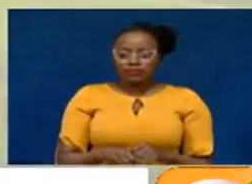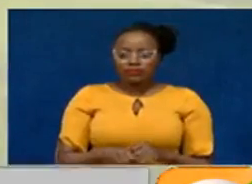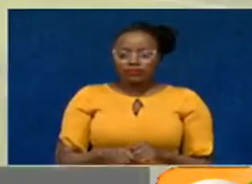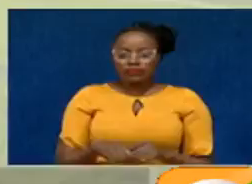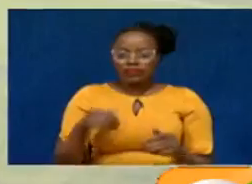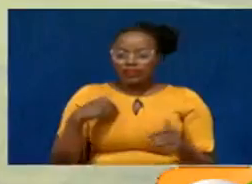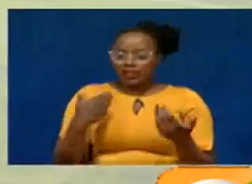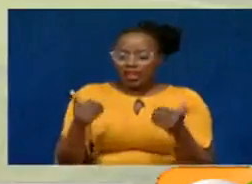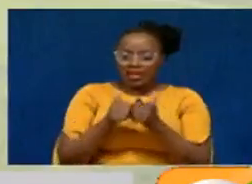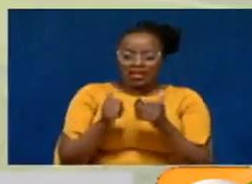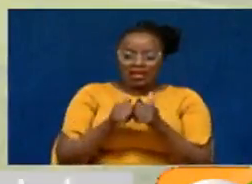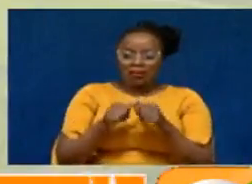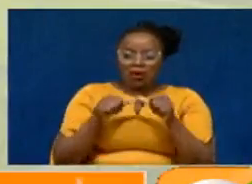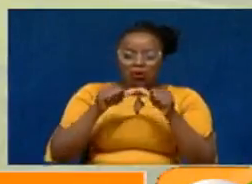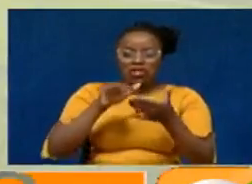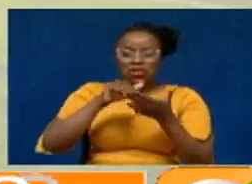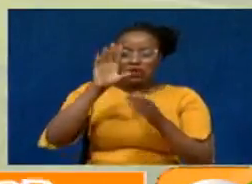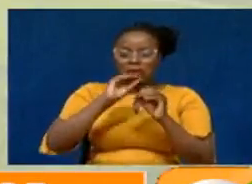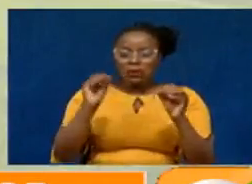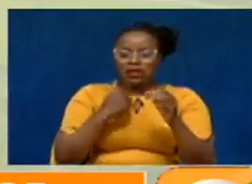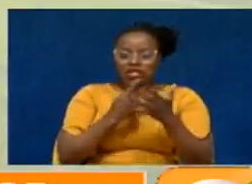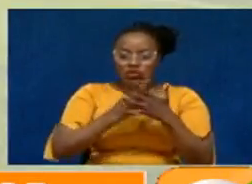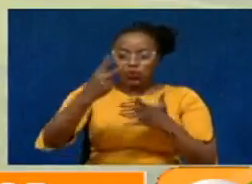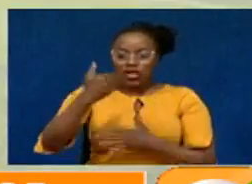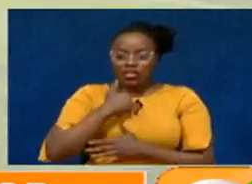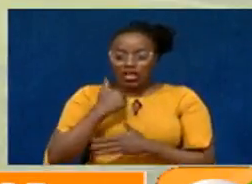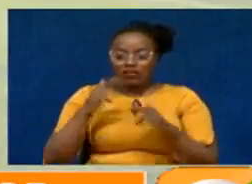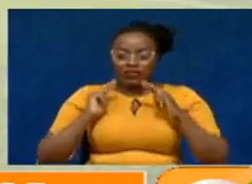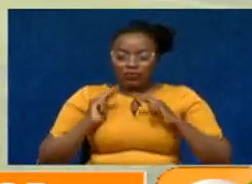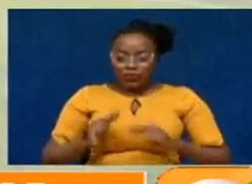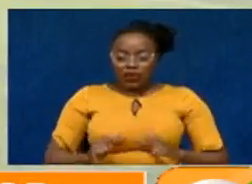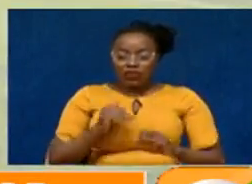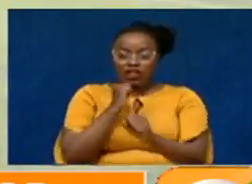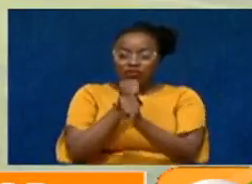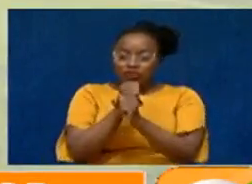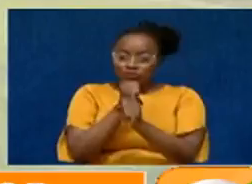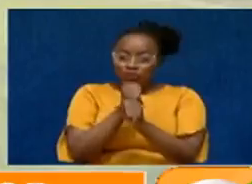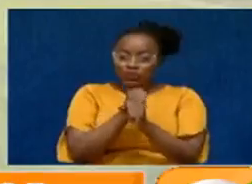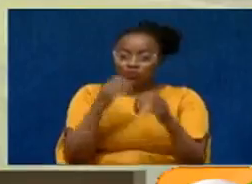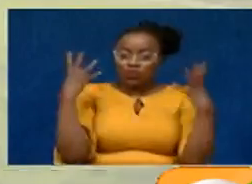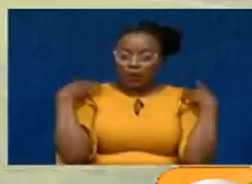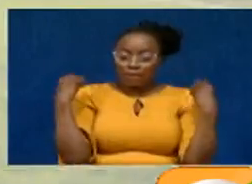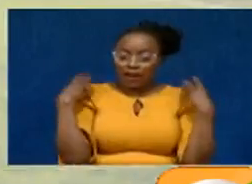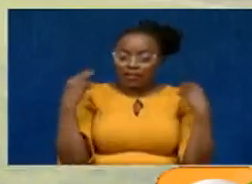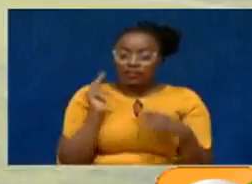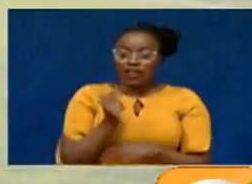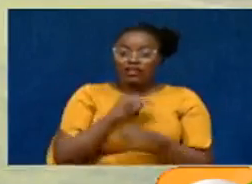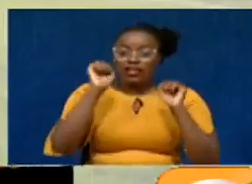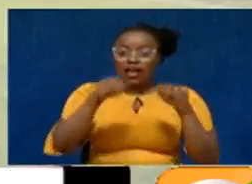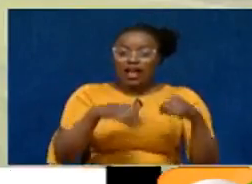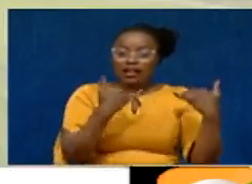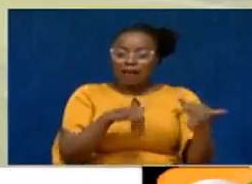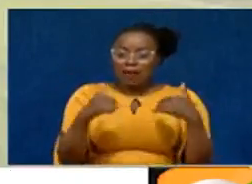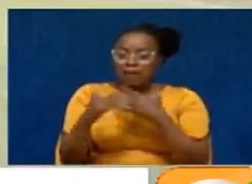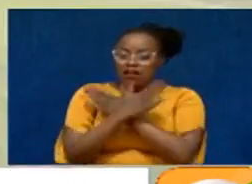Ligi jaenda sana na pia tumekuwa na wiki mbili kupumzika na kufanya mazoezi na tumeweza kucheza mechi